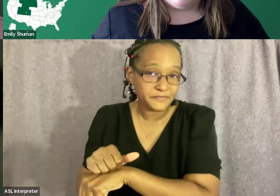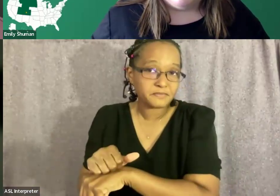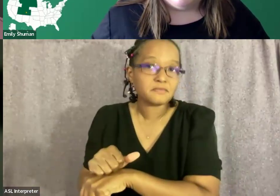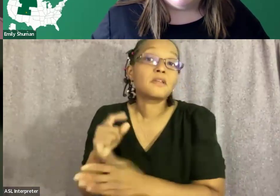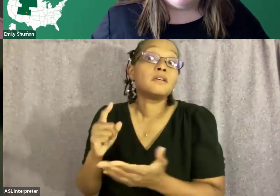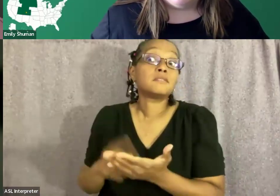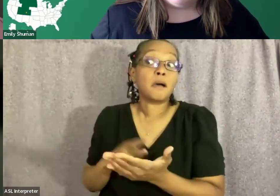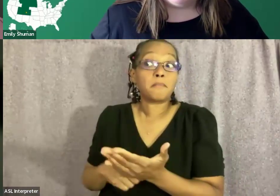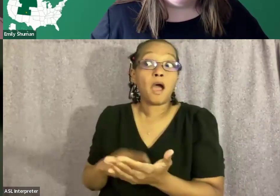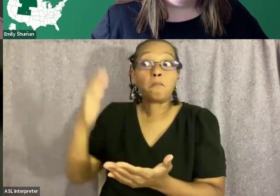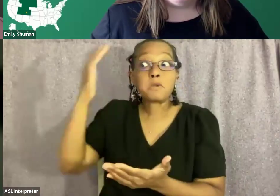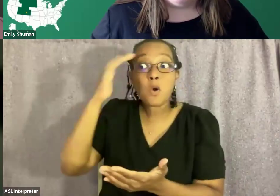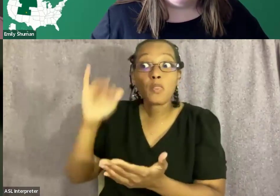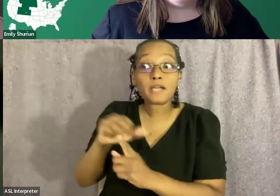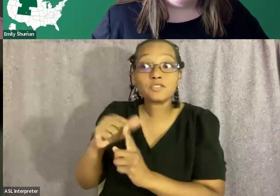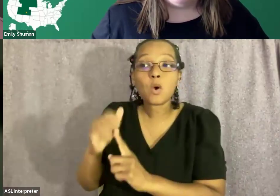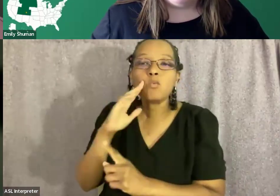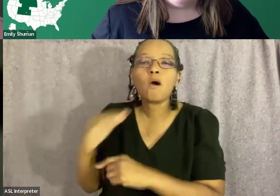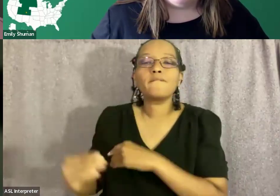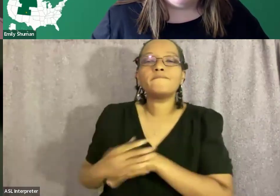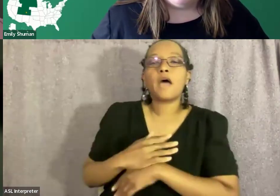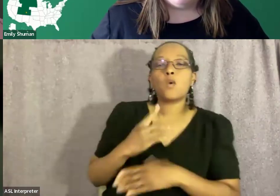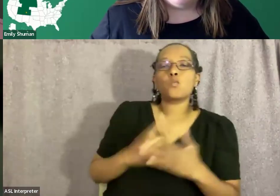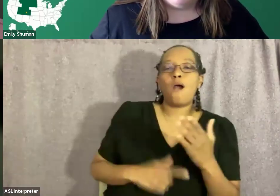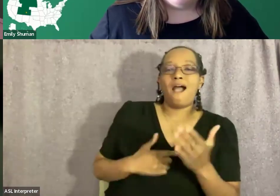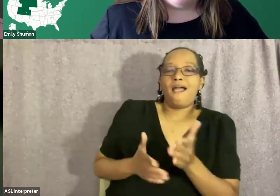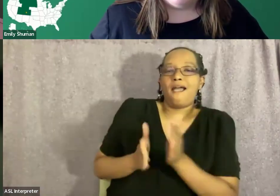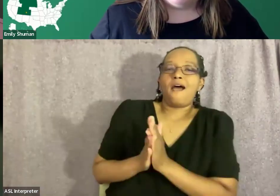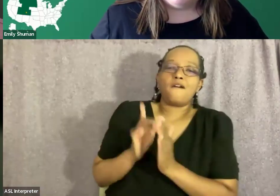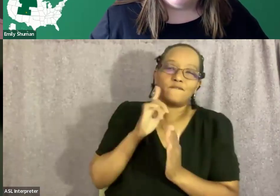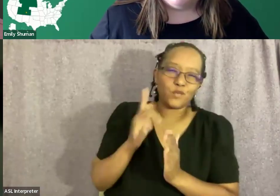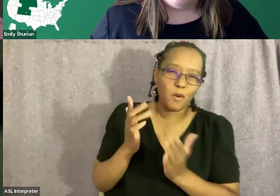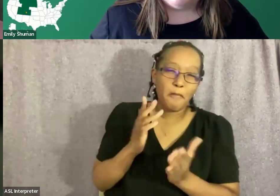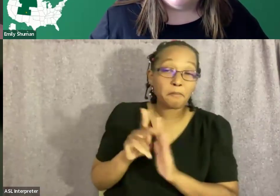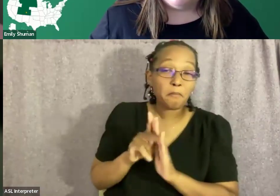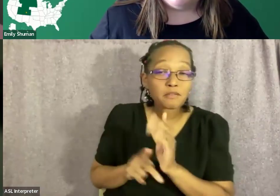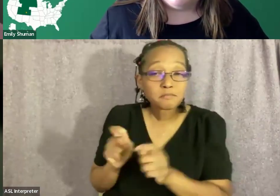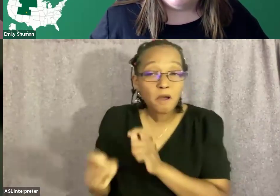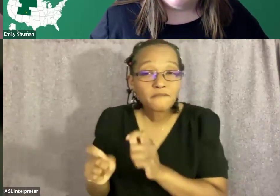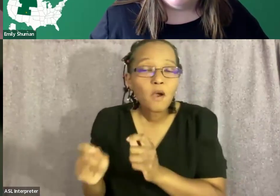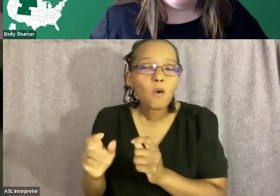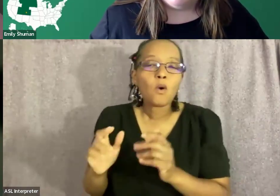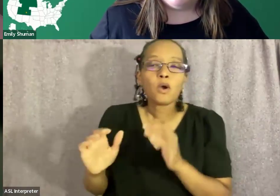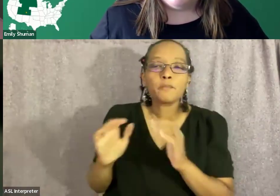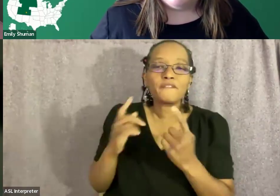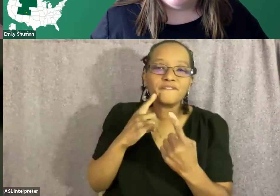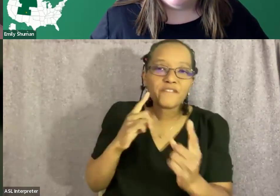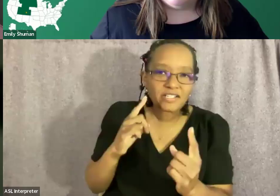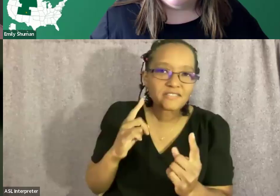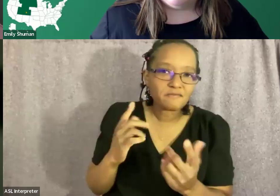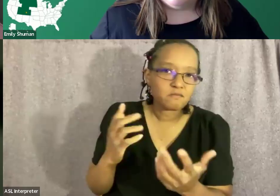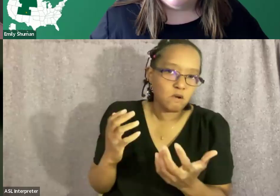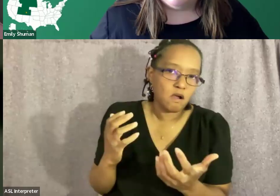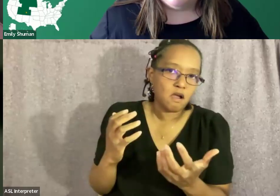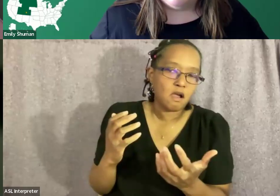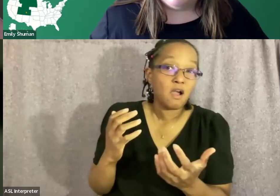what they're asking for, whether it's a policy modification or maybe an effective communication issue, because what we need for